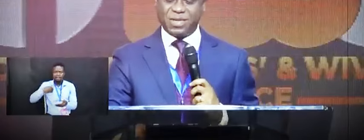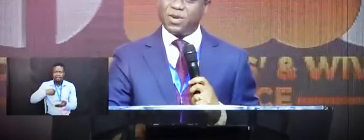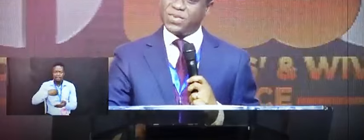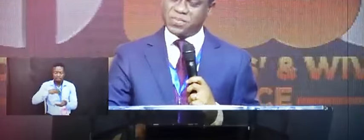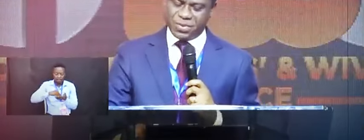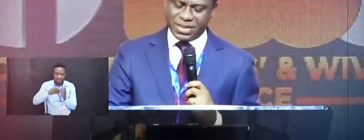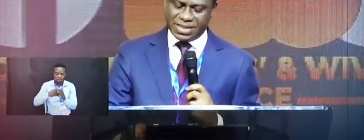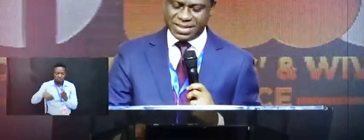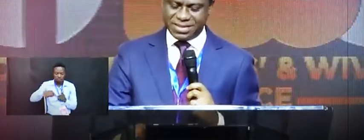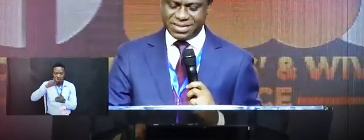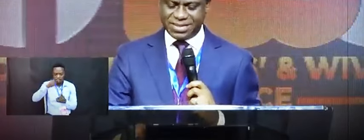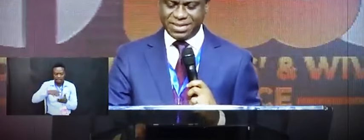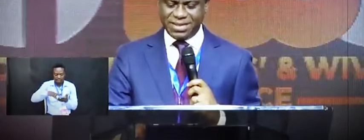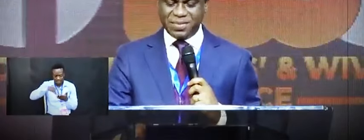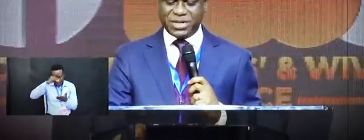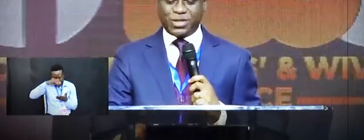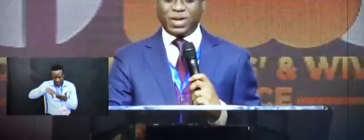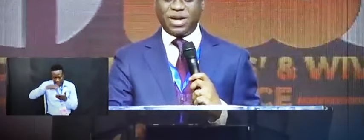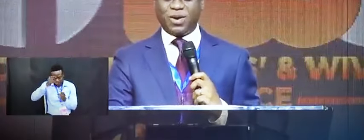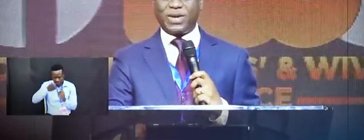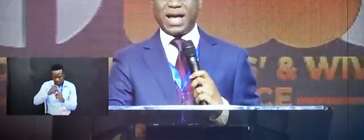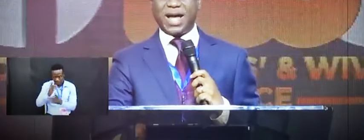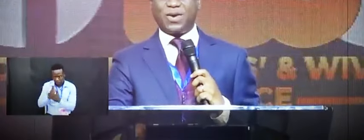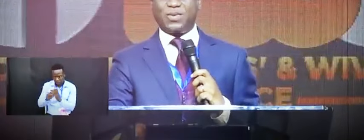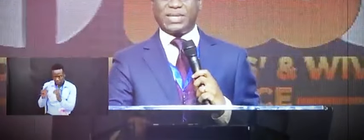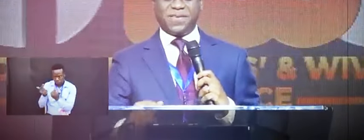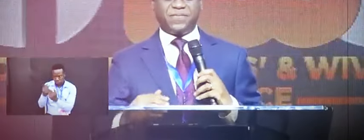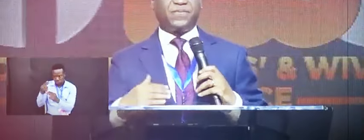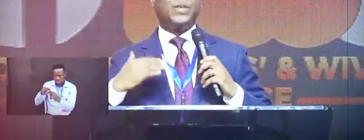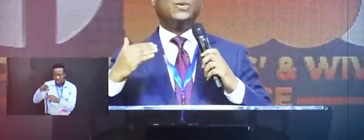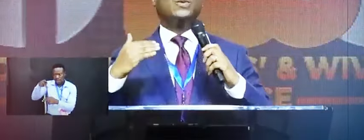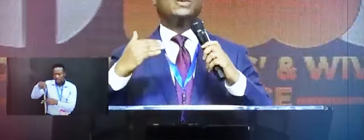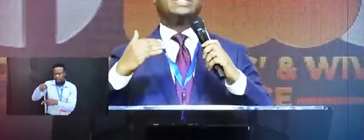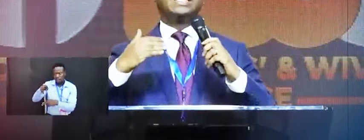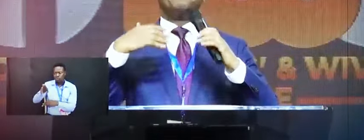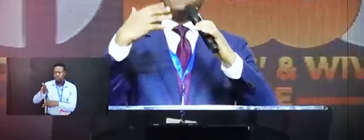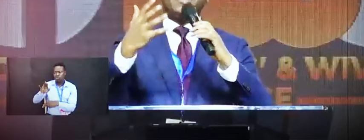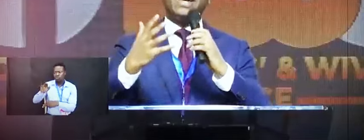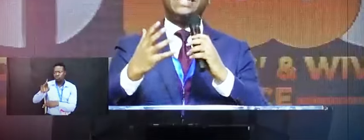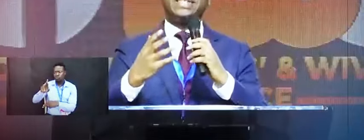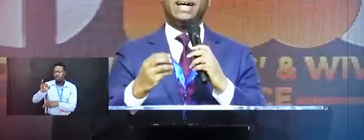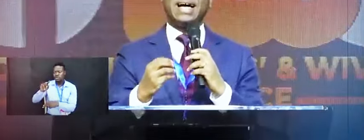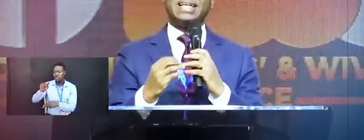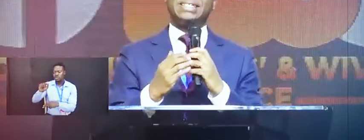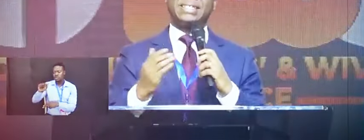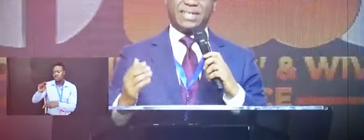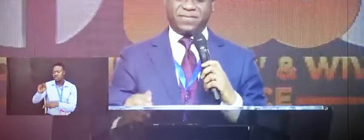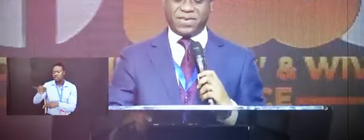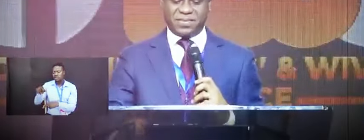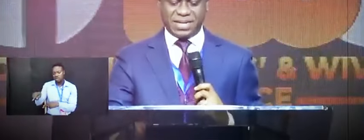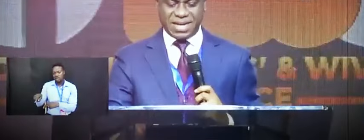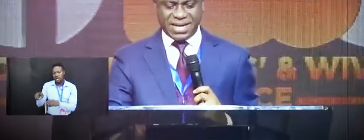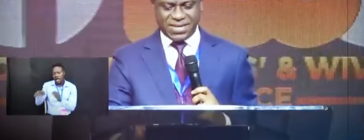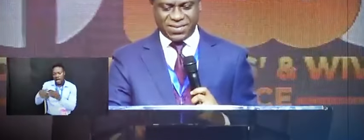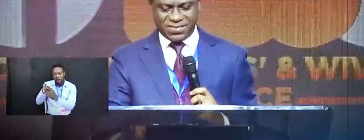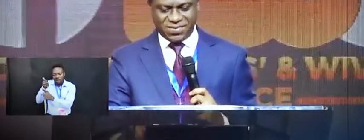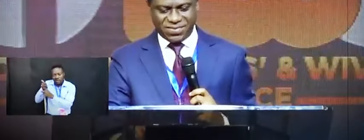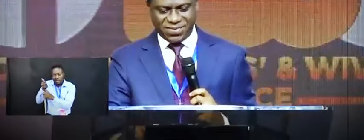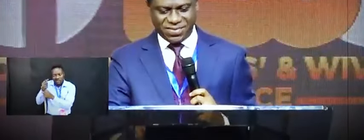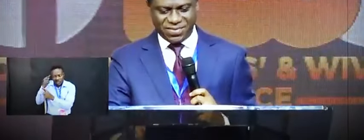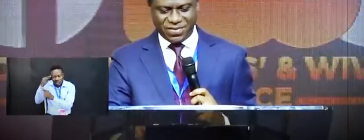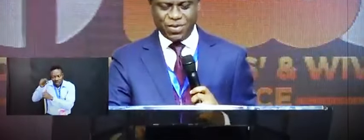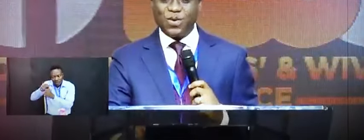times of the Puritans, particularly on how they viewed marriage and family